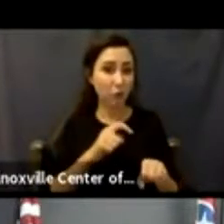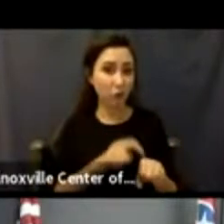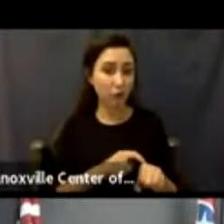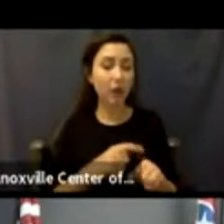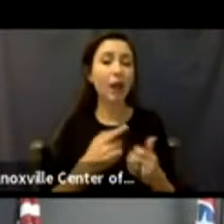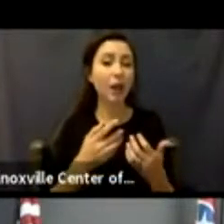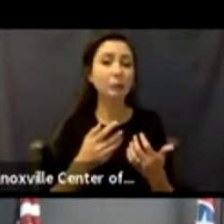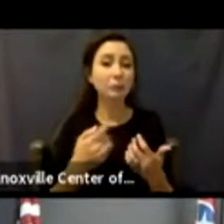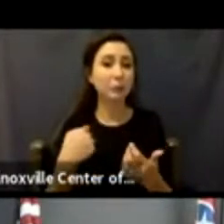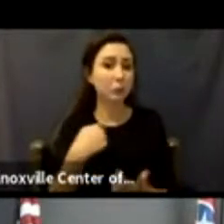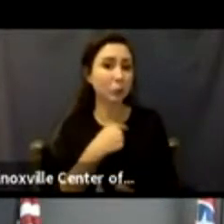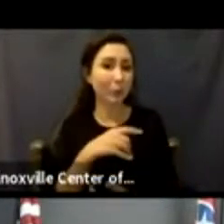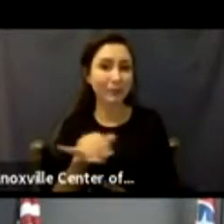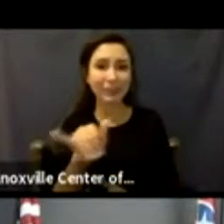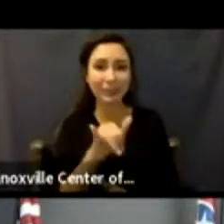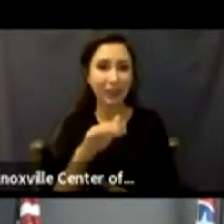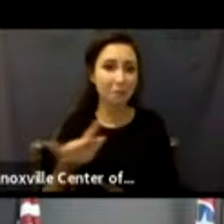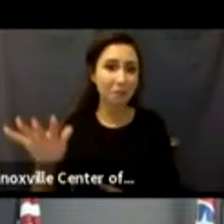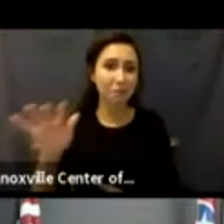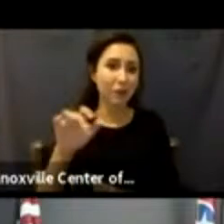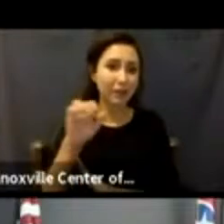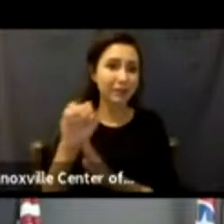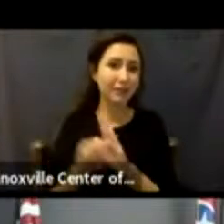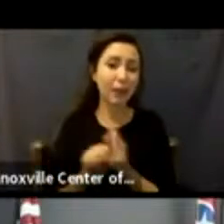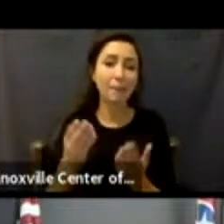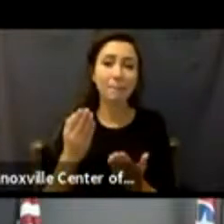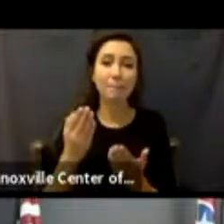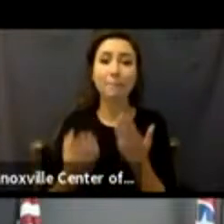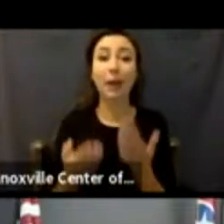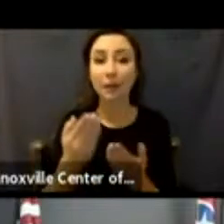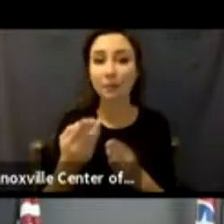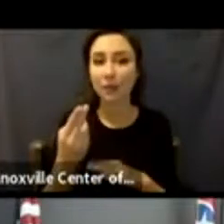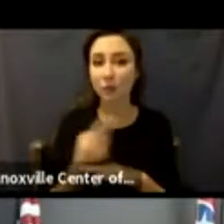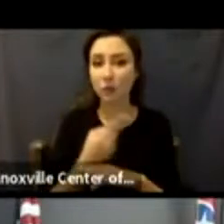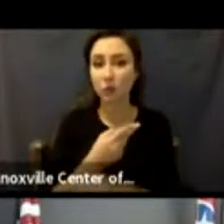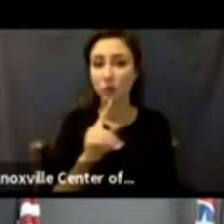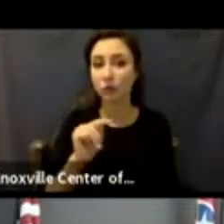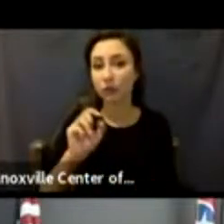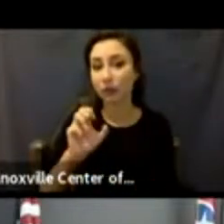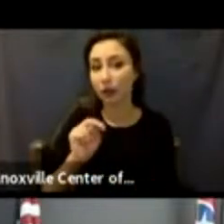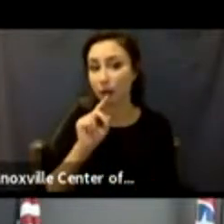like the rest of the state, might be able to use the Tennessee Pledge as our,